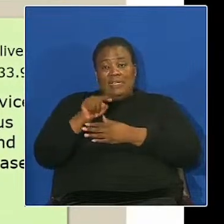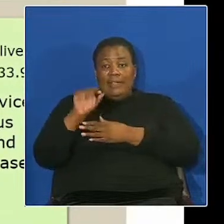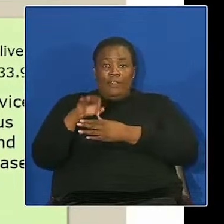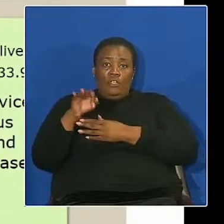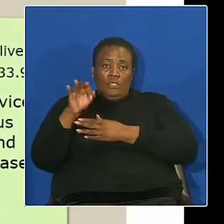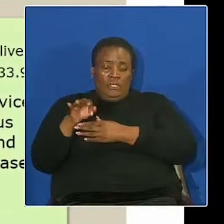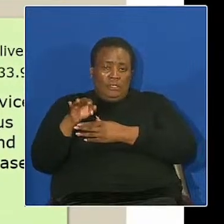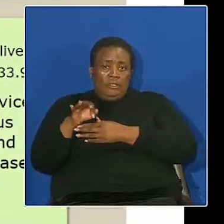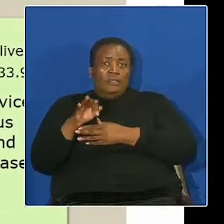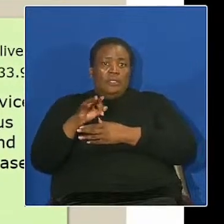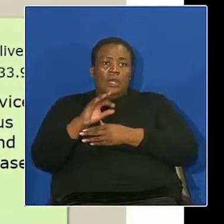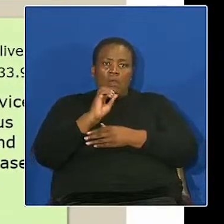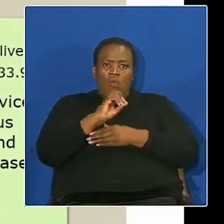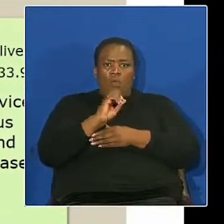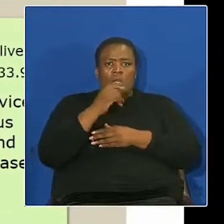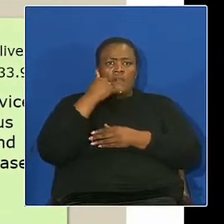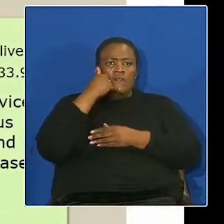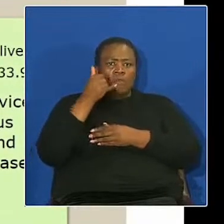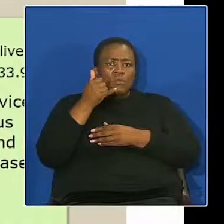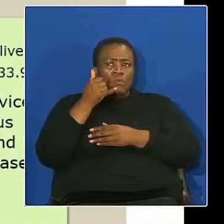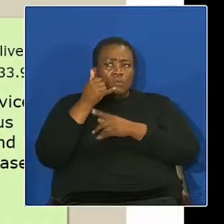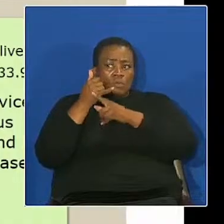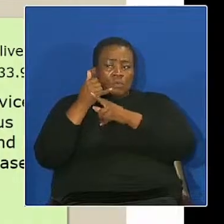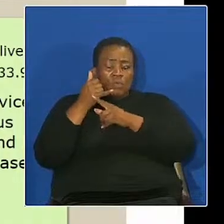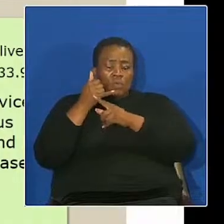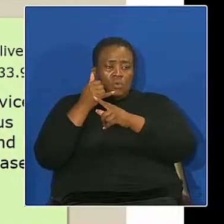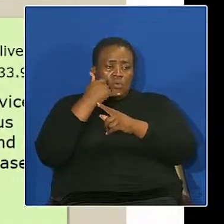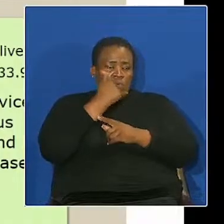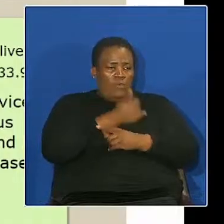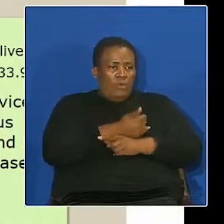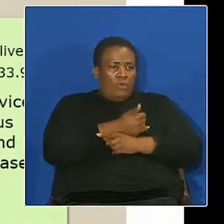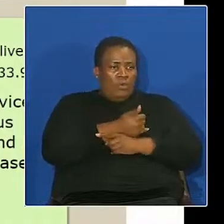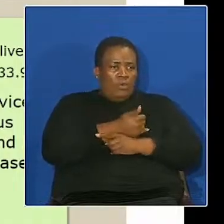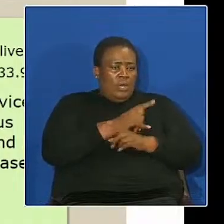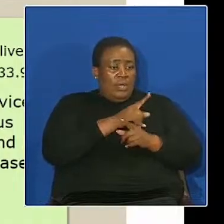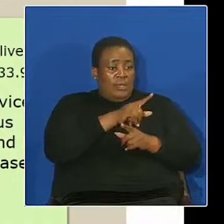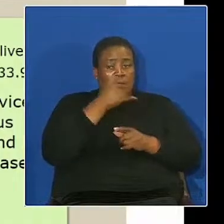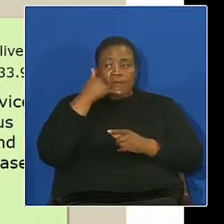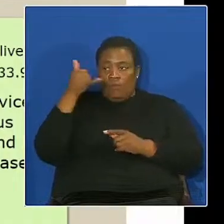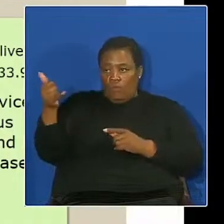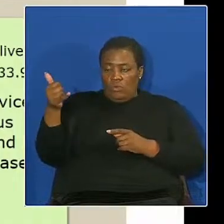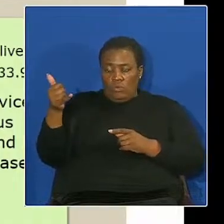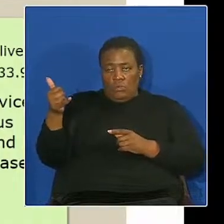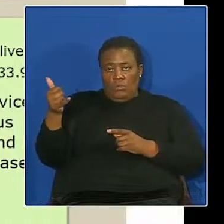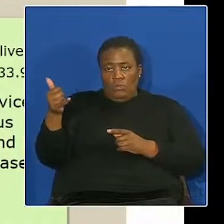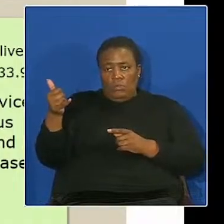from Mkhotsi as well as that was the last call